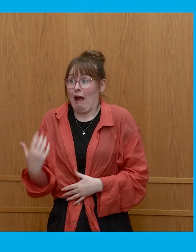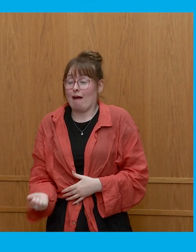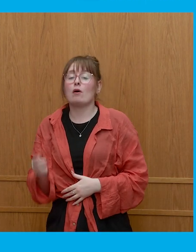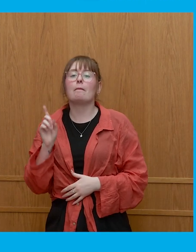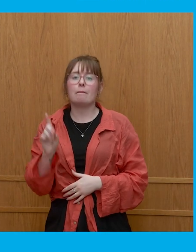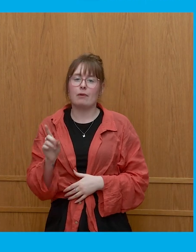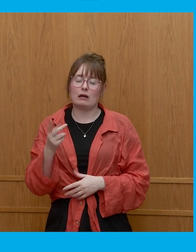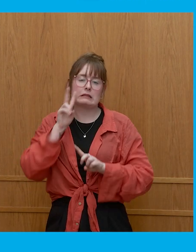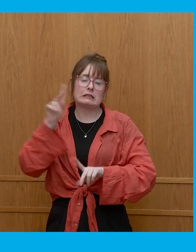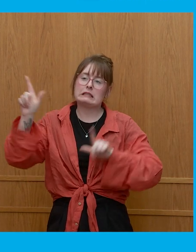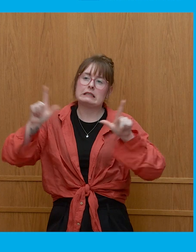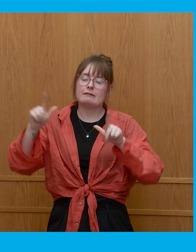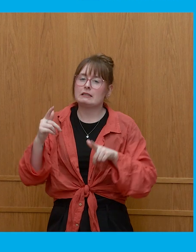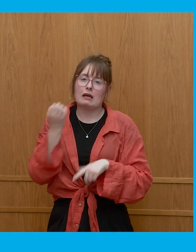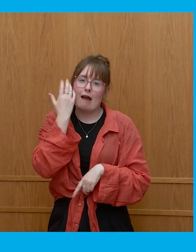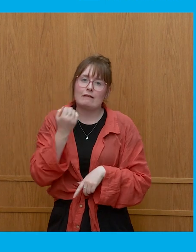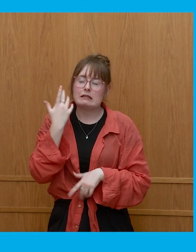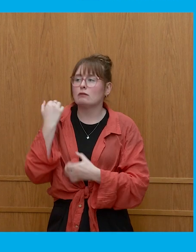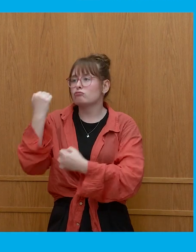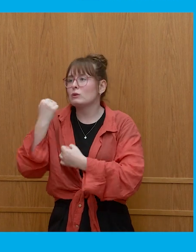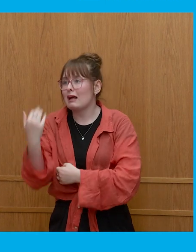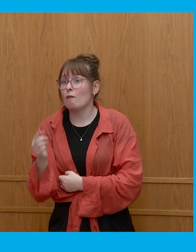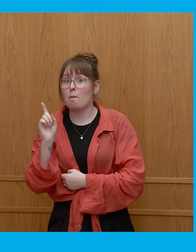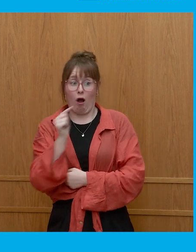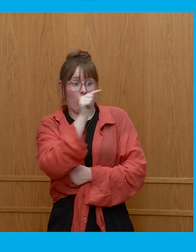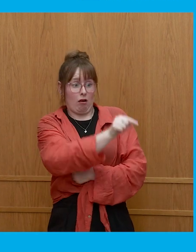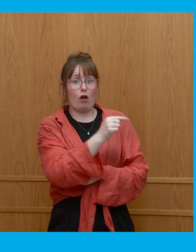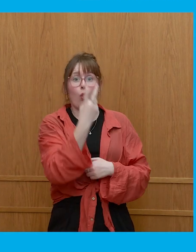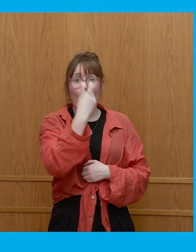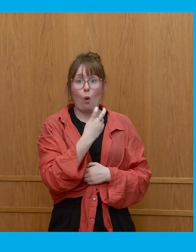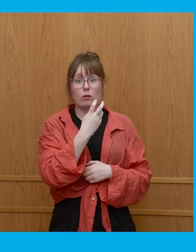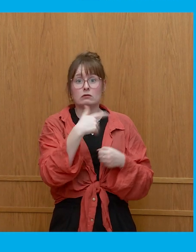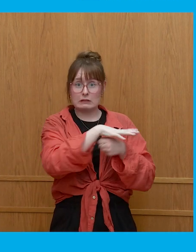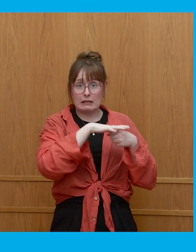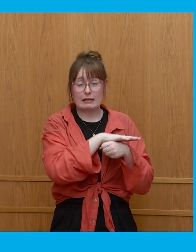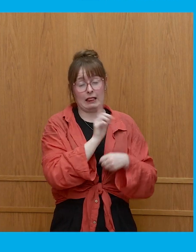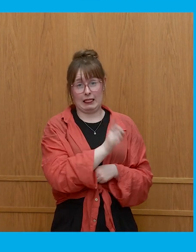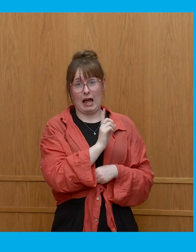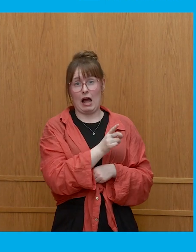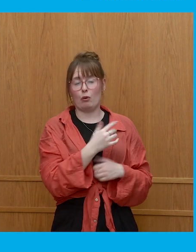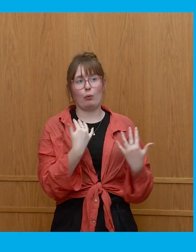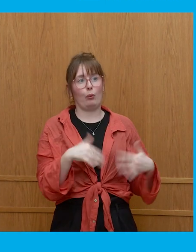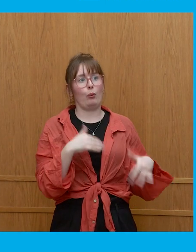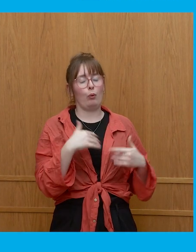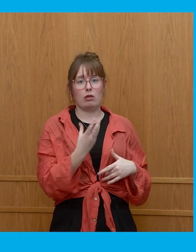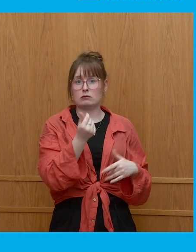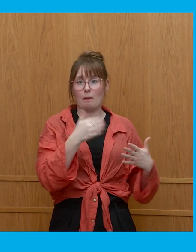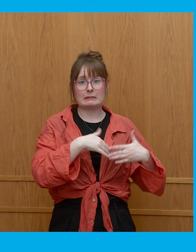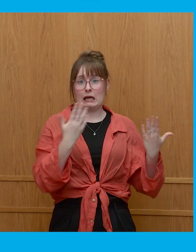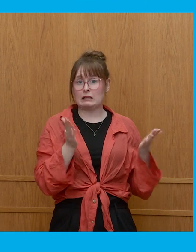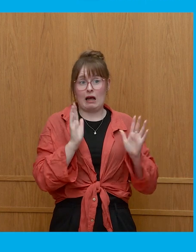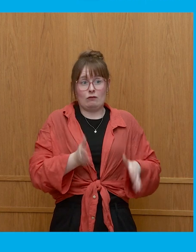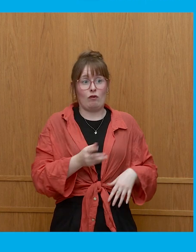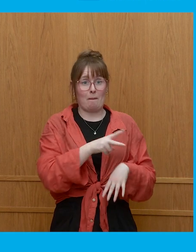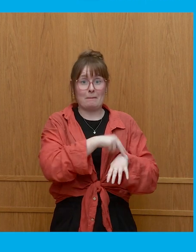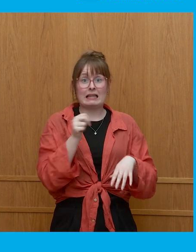watch the telly now, I see it outside here. Up there, you were literally, you're walking a gauntlet. You know, it was some days we had